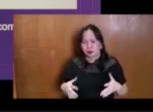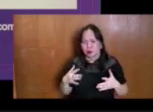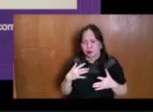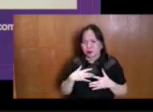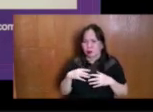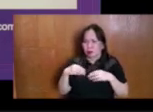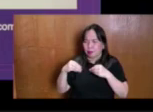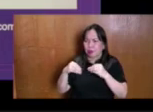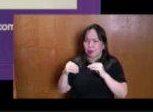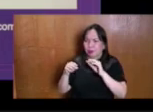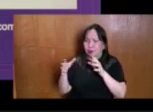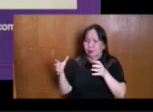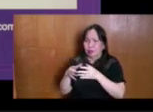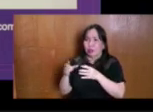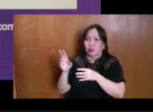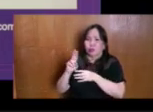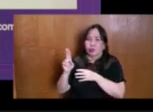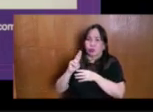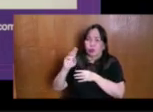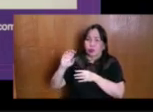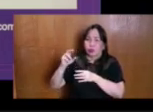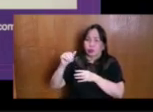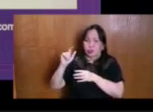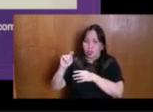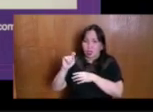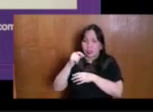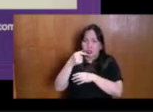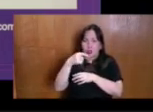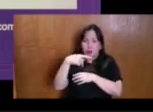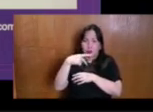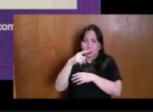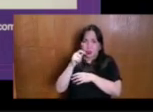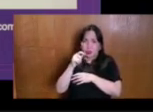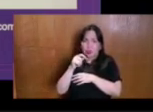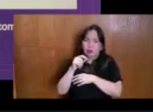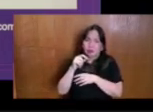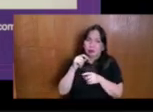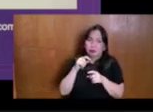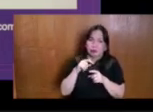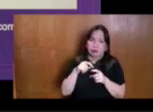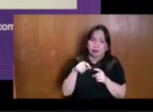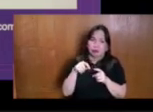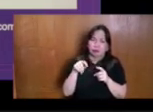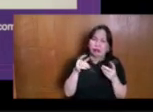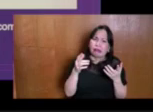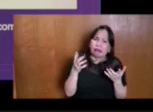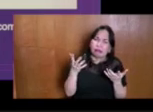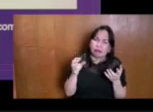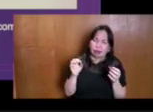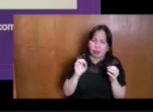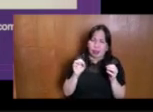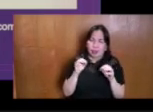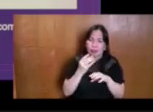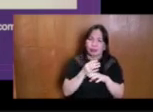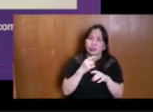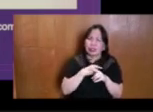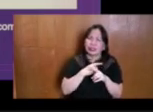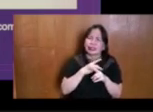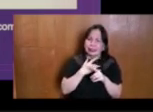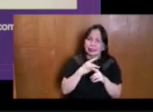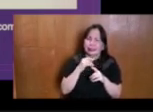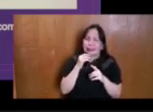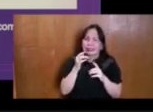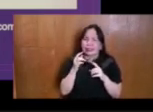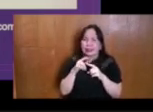marketing department fully utilizes ChatGPT, and they're so gung-ho about it. And I would say that that's really a very